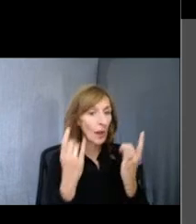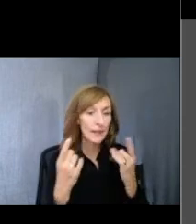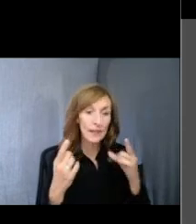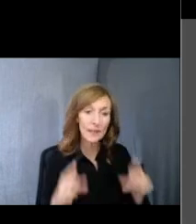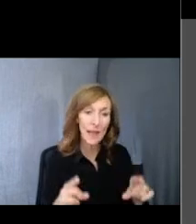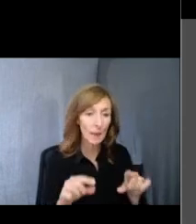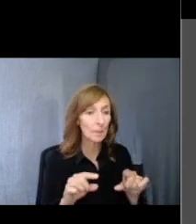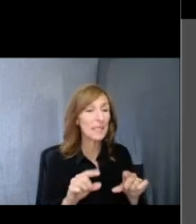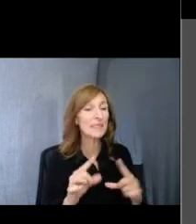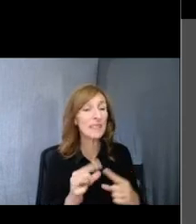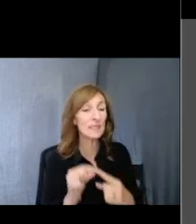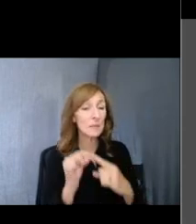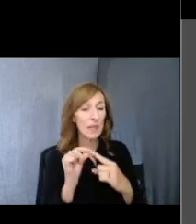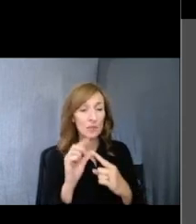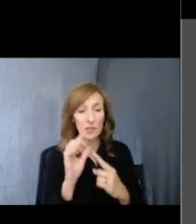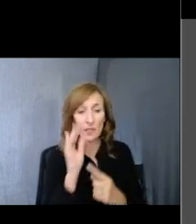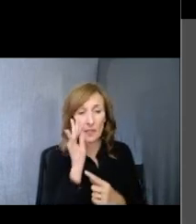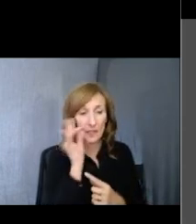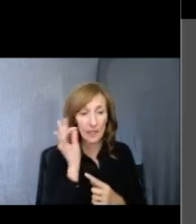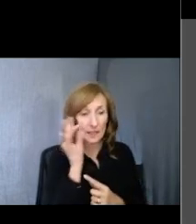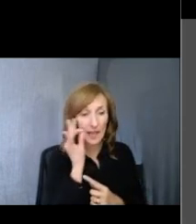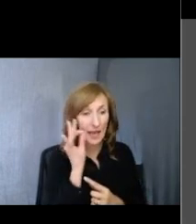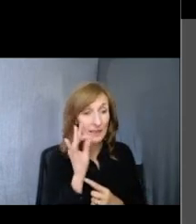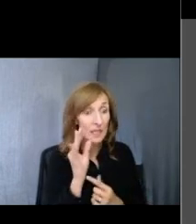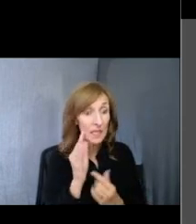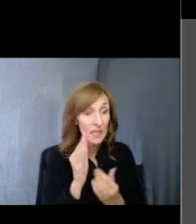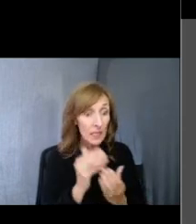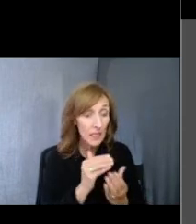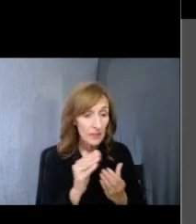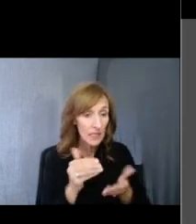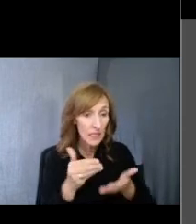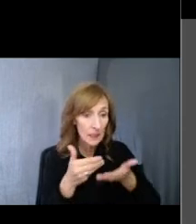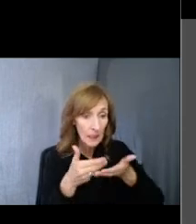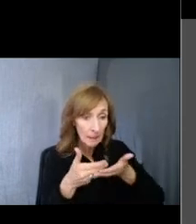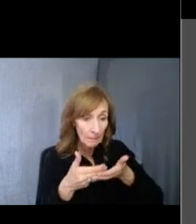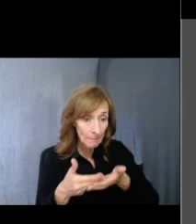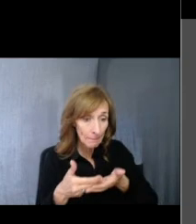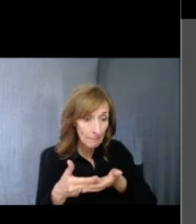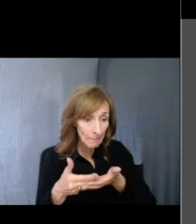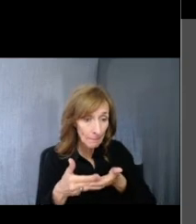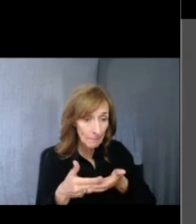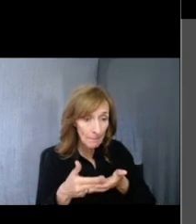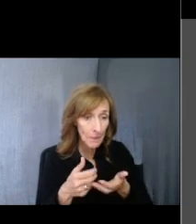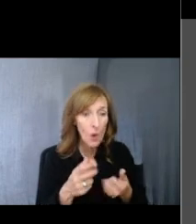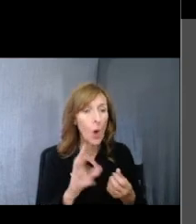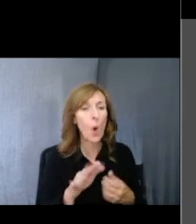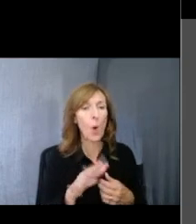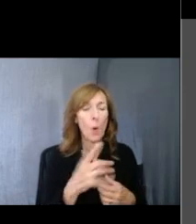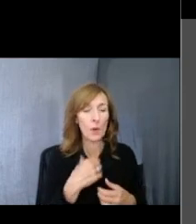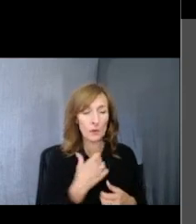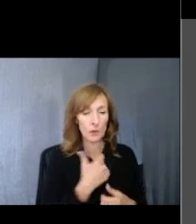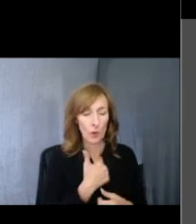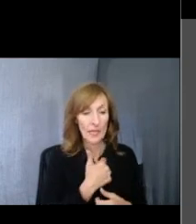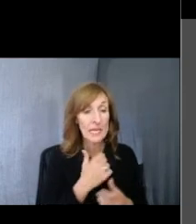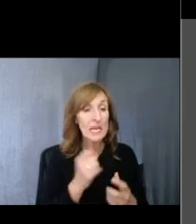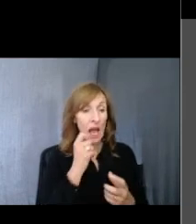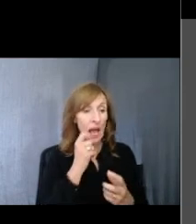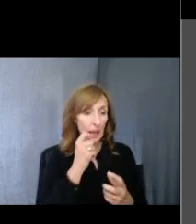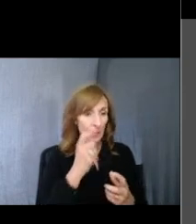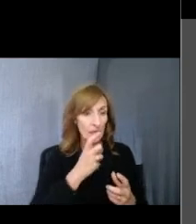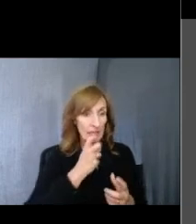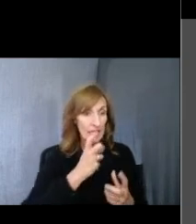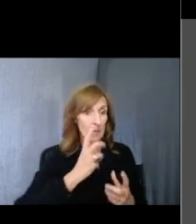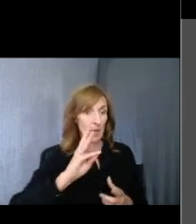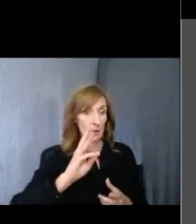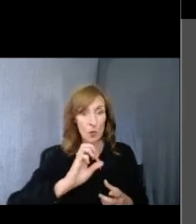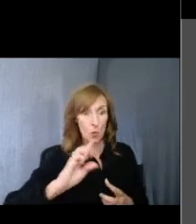that even in big cats, so I'm talking about tigers and lions and cheetahs and